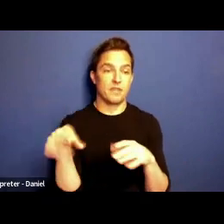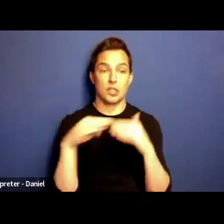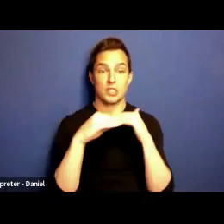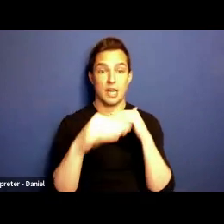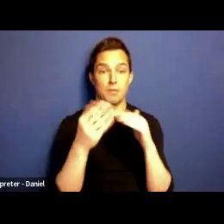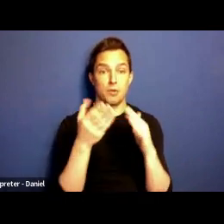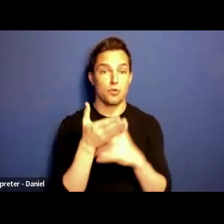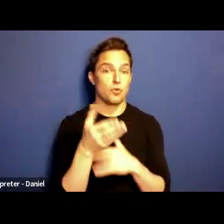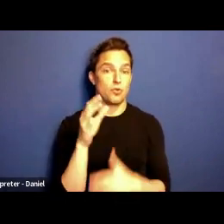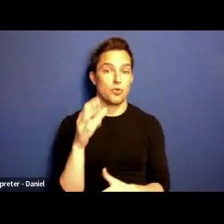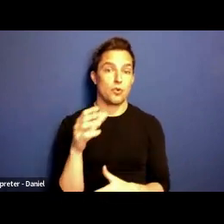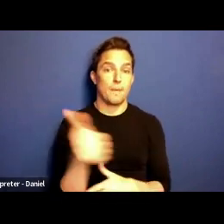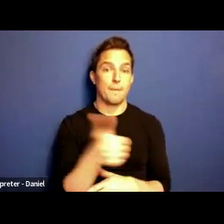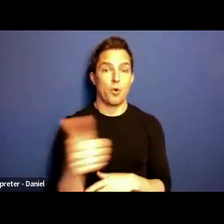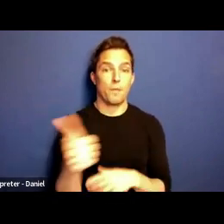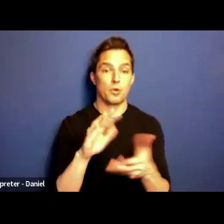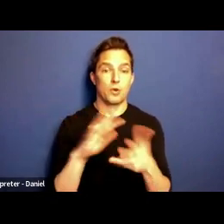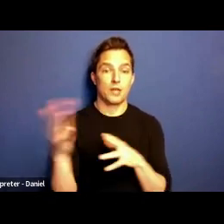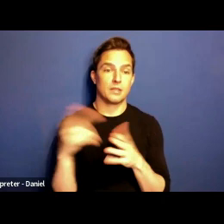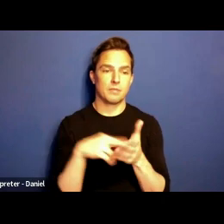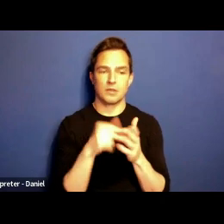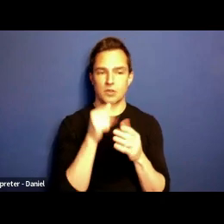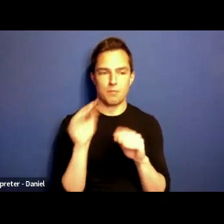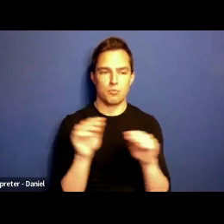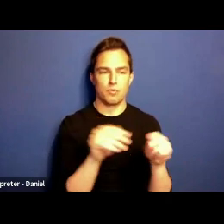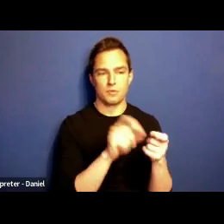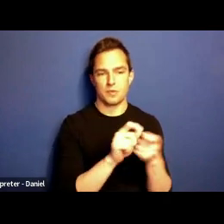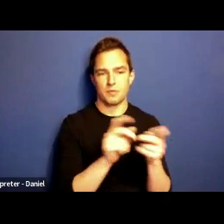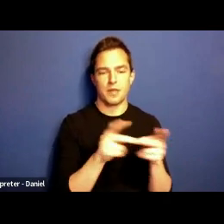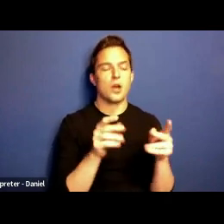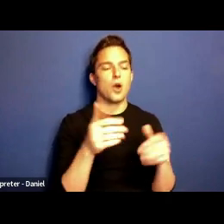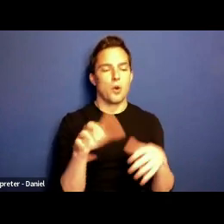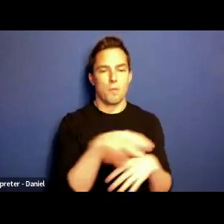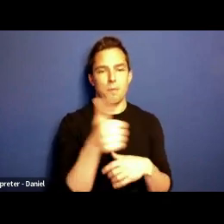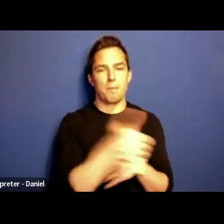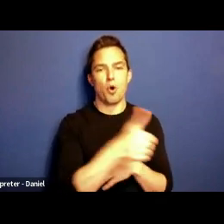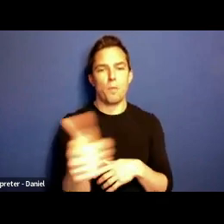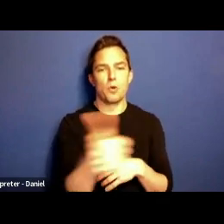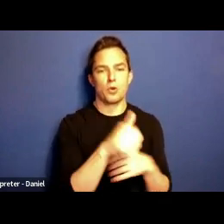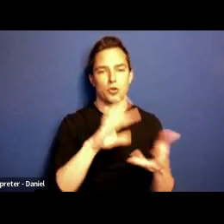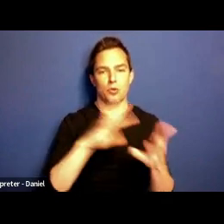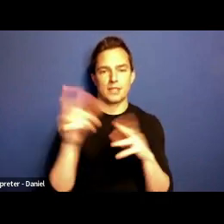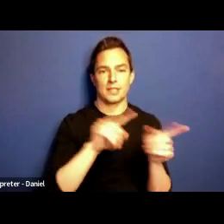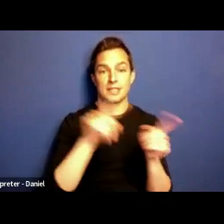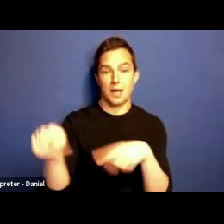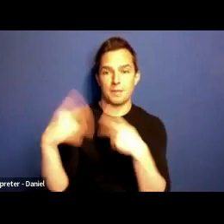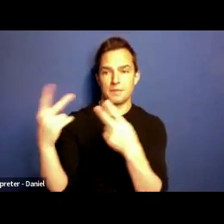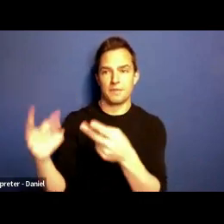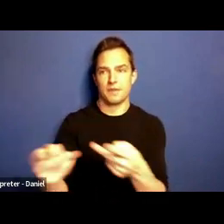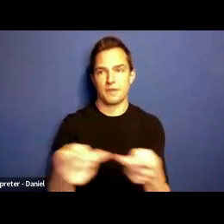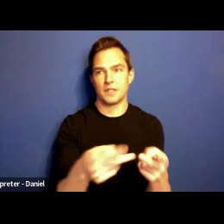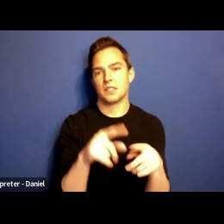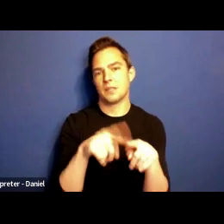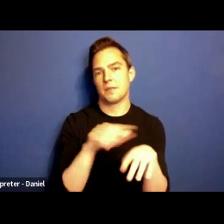mobile crisis. And they're not moving to a specific place. Mobile crisis comes to people depending on the capacity of mobile crisis